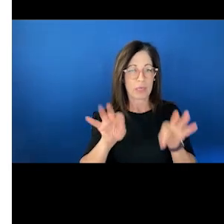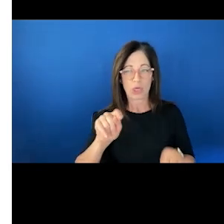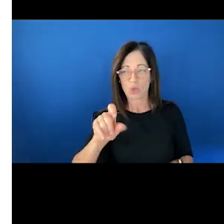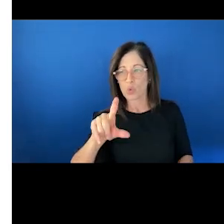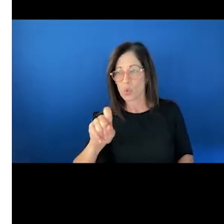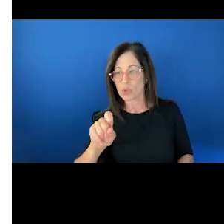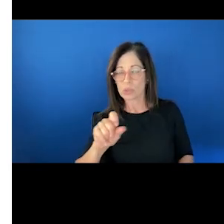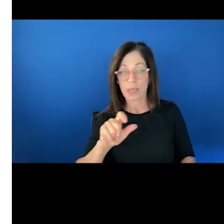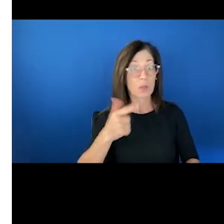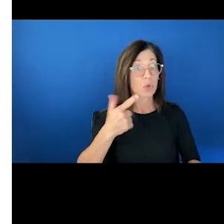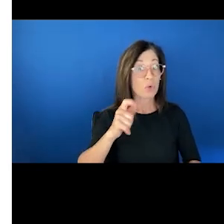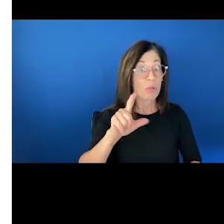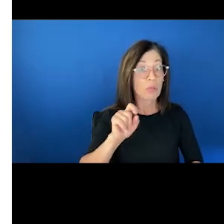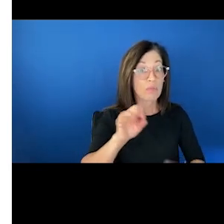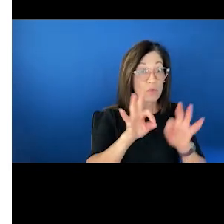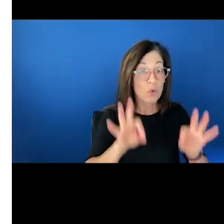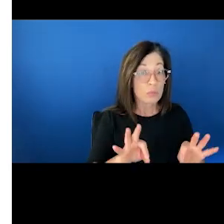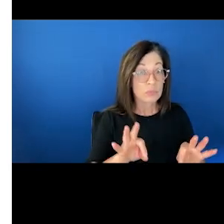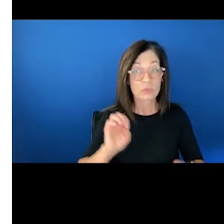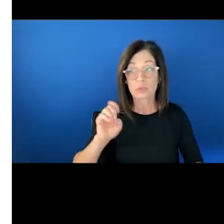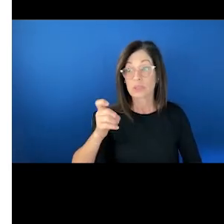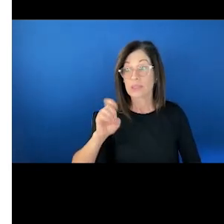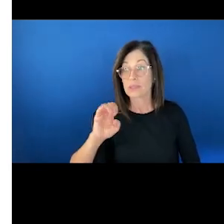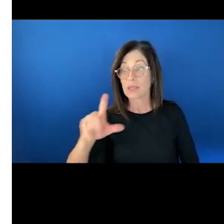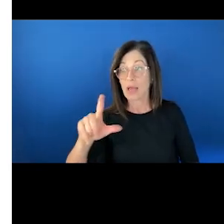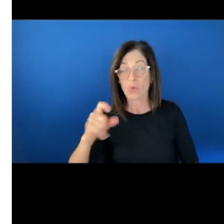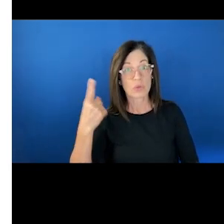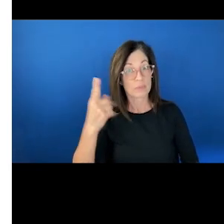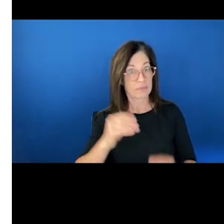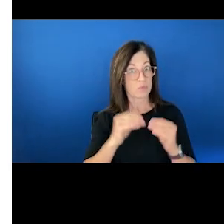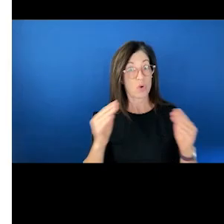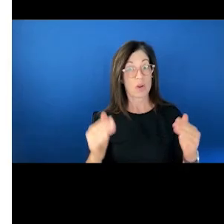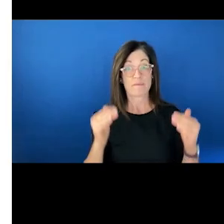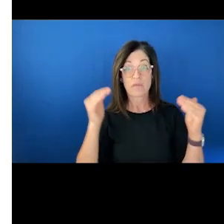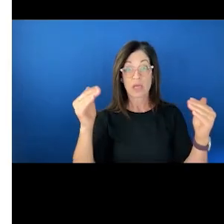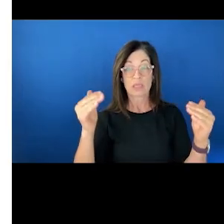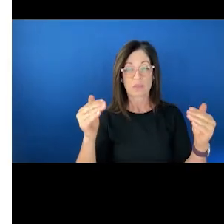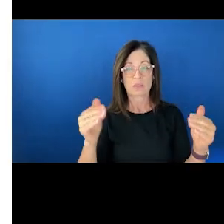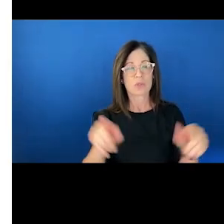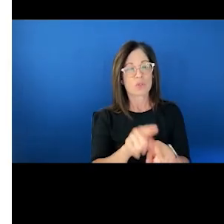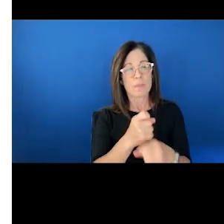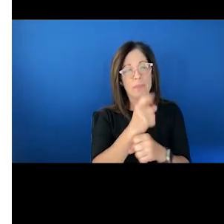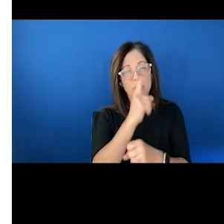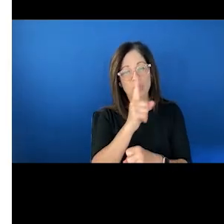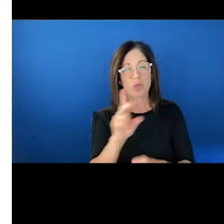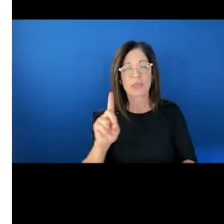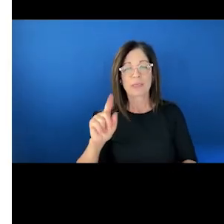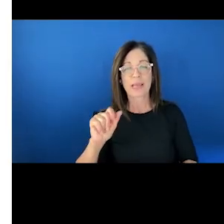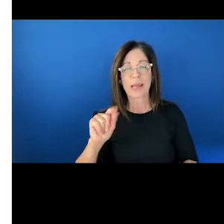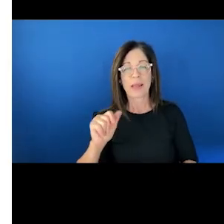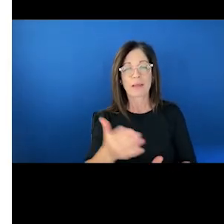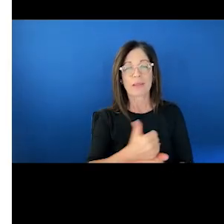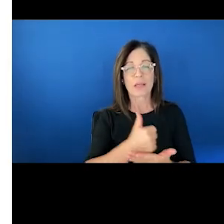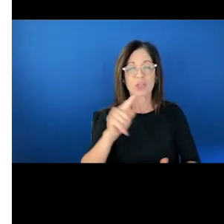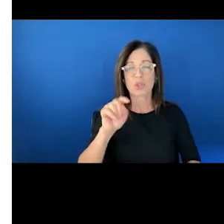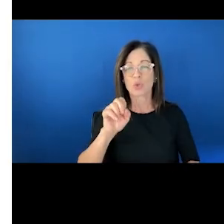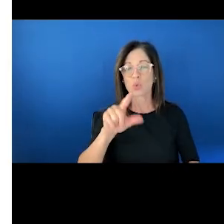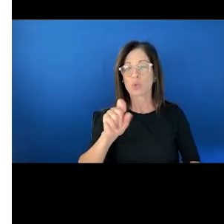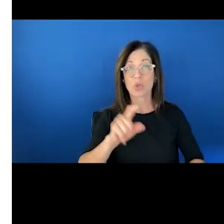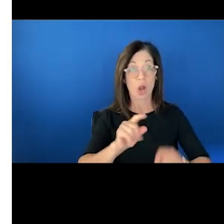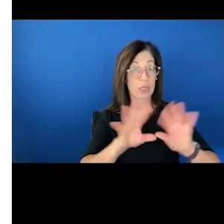it's Google Forms, Excel, or something more advanced, and make sure your data collection tools are clear